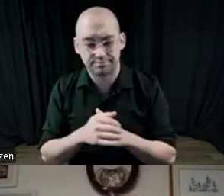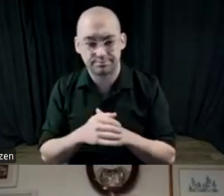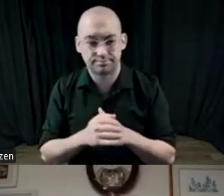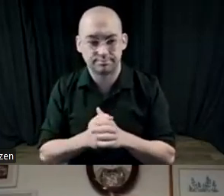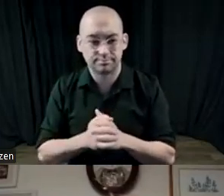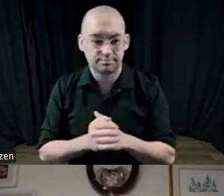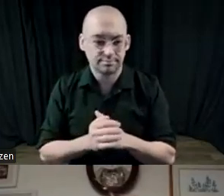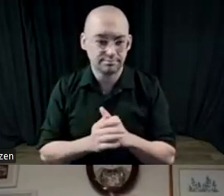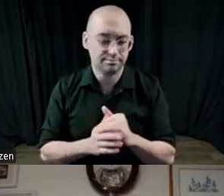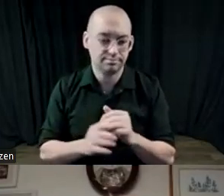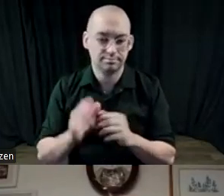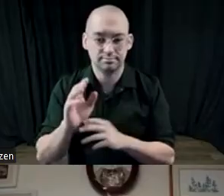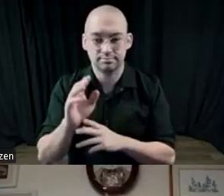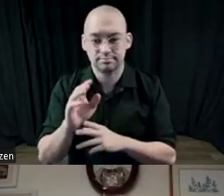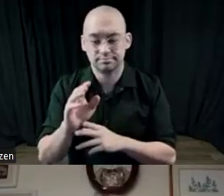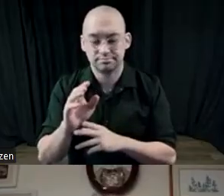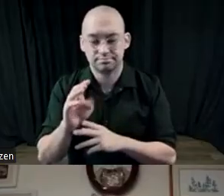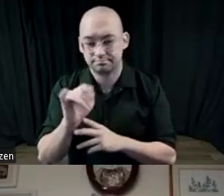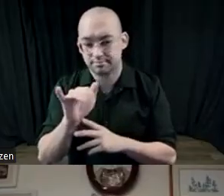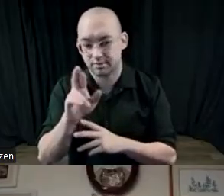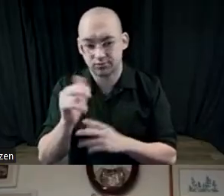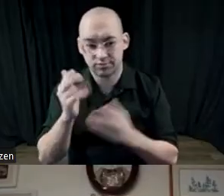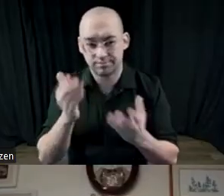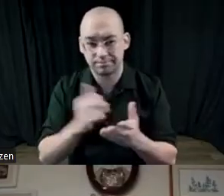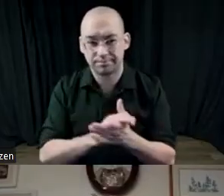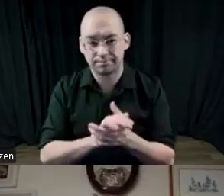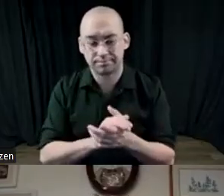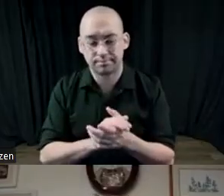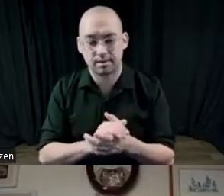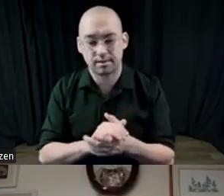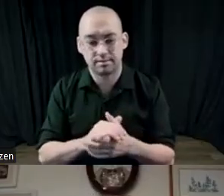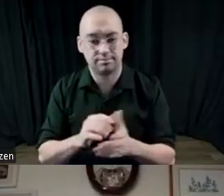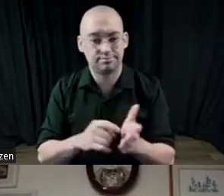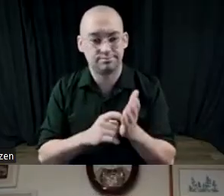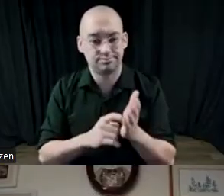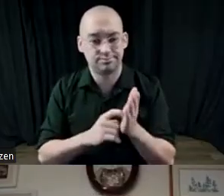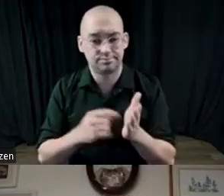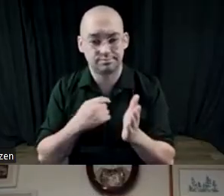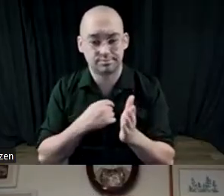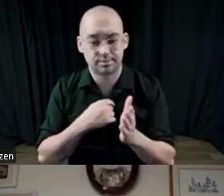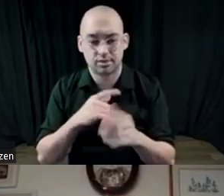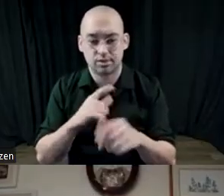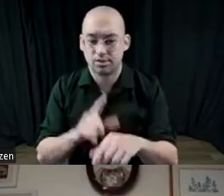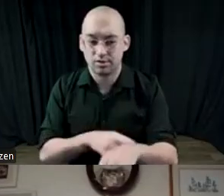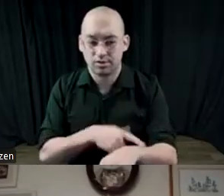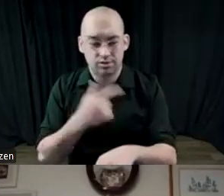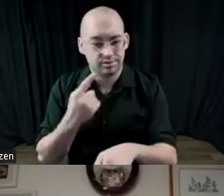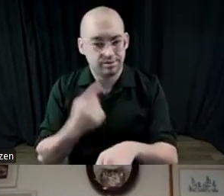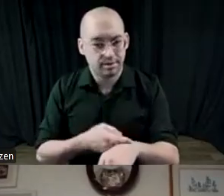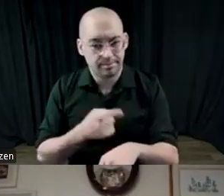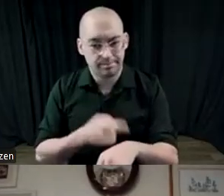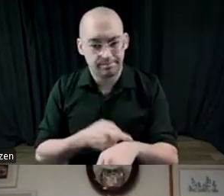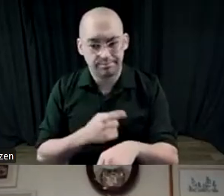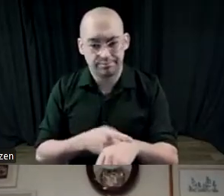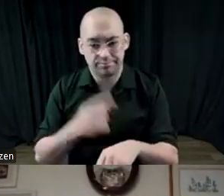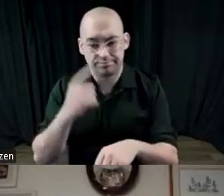Yes, please. It took me a great long time to